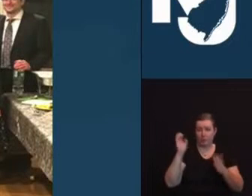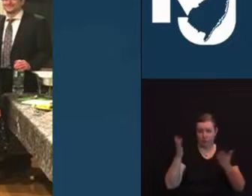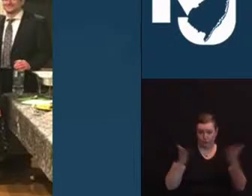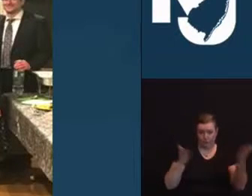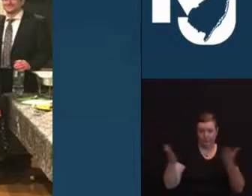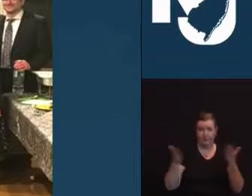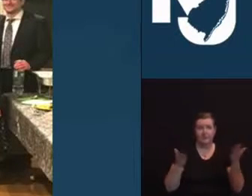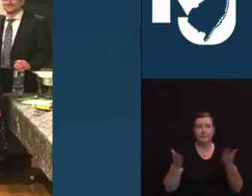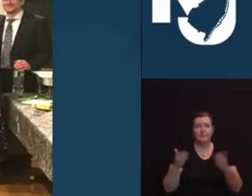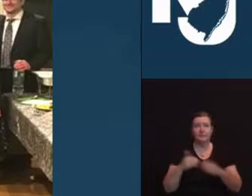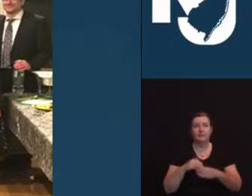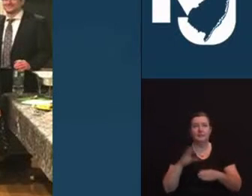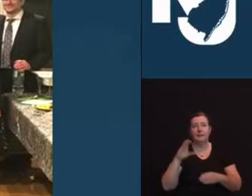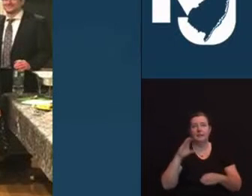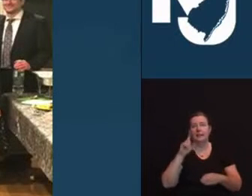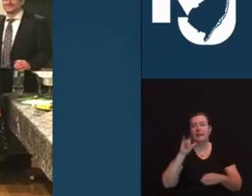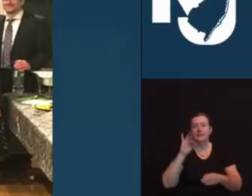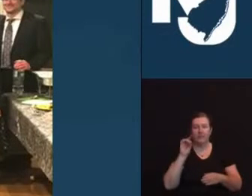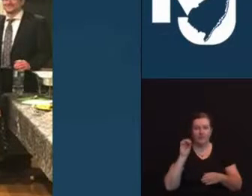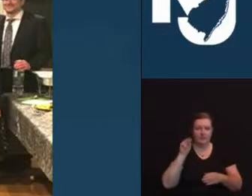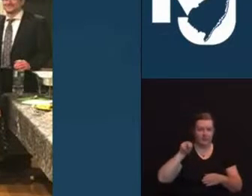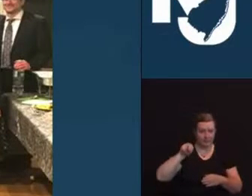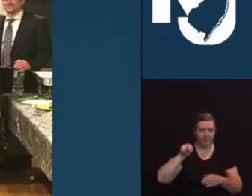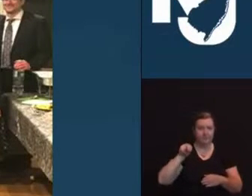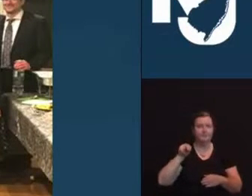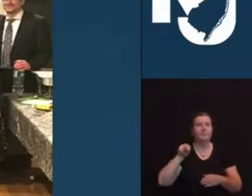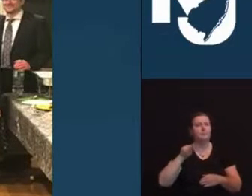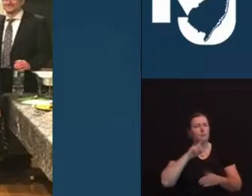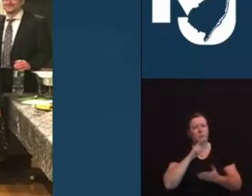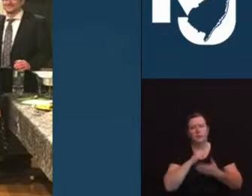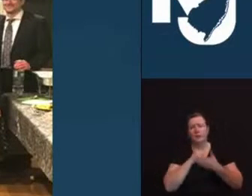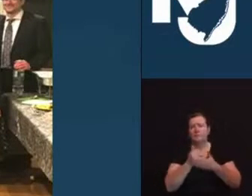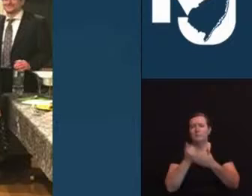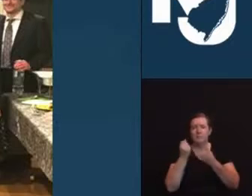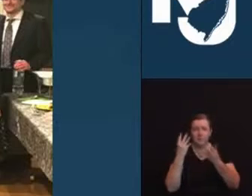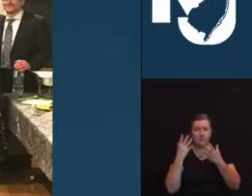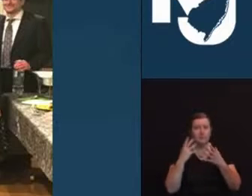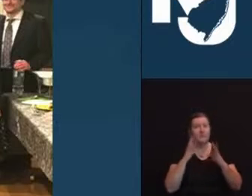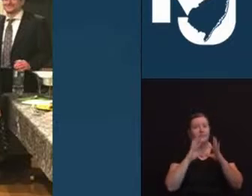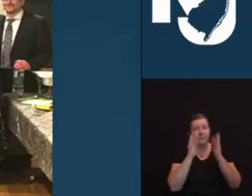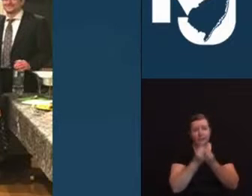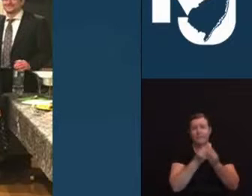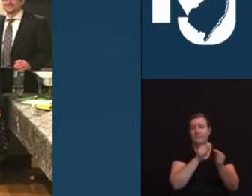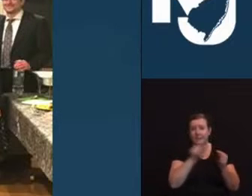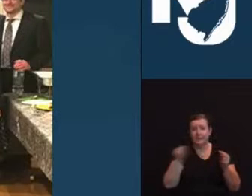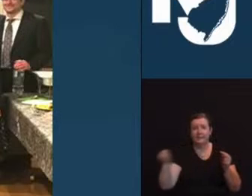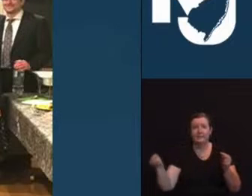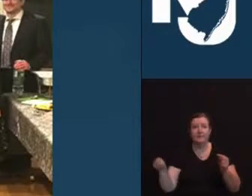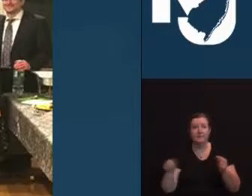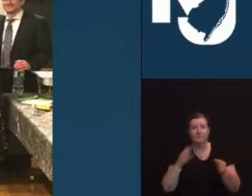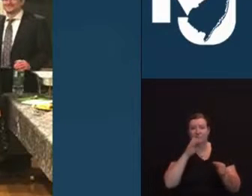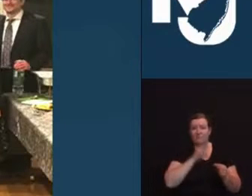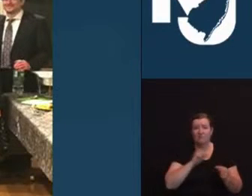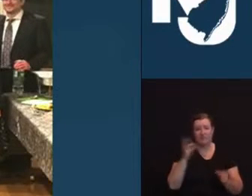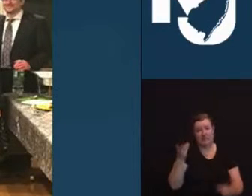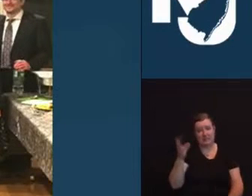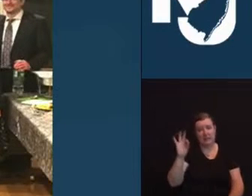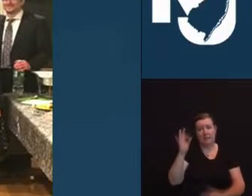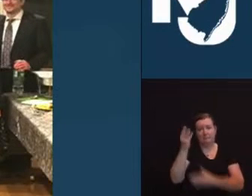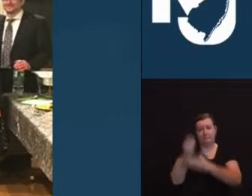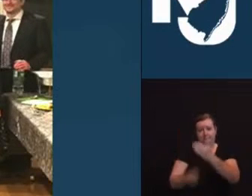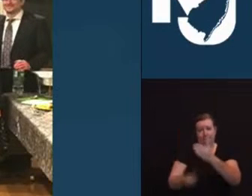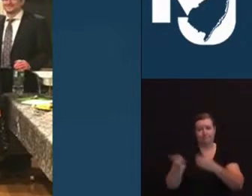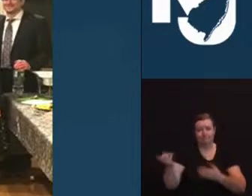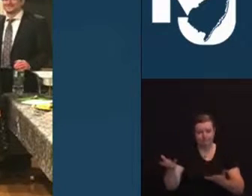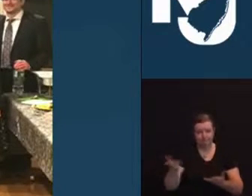care for countless families throughout this pandemic. Dr. Semet was only 69 years old. He